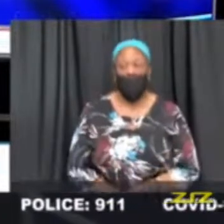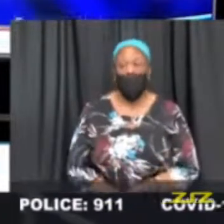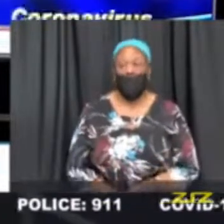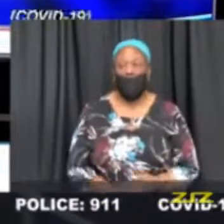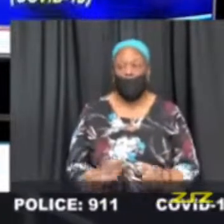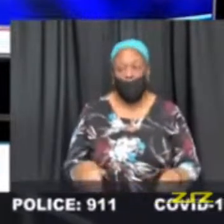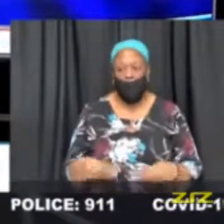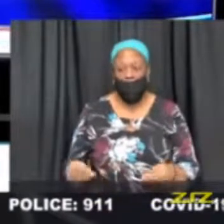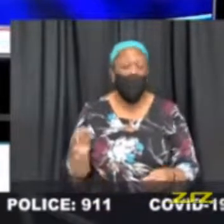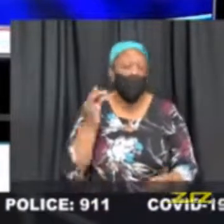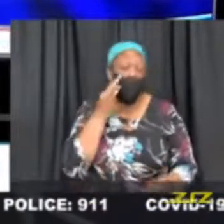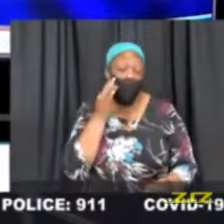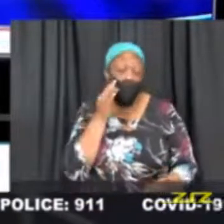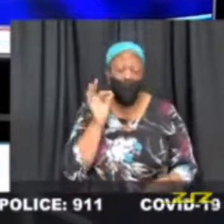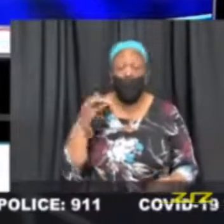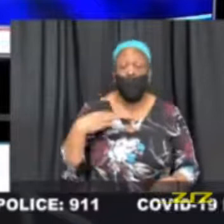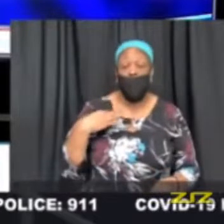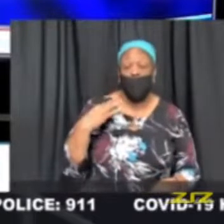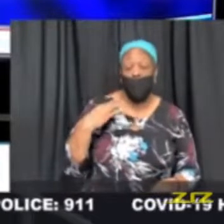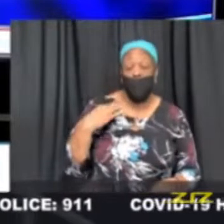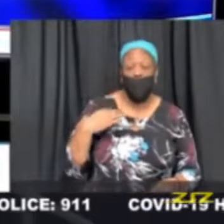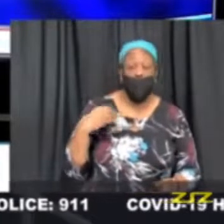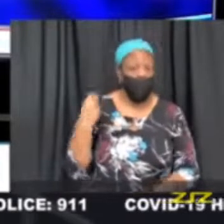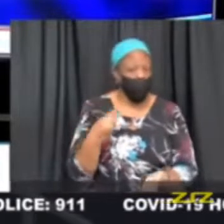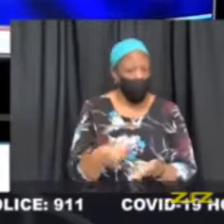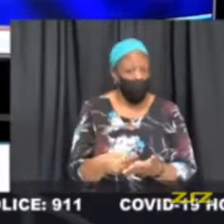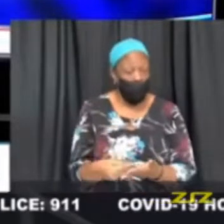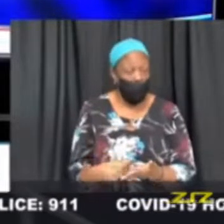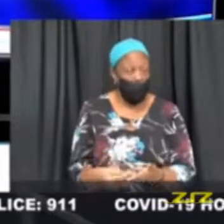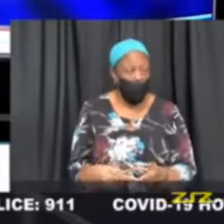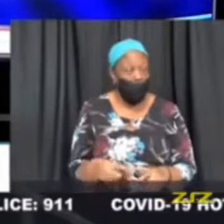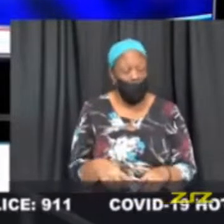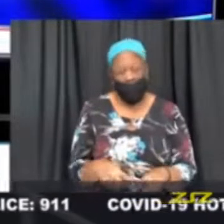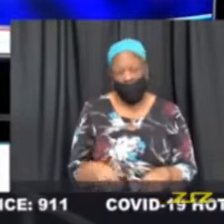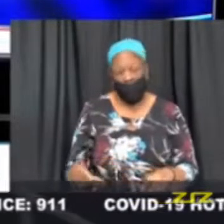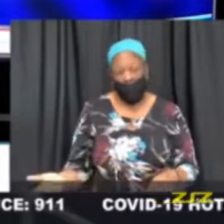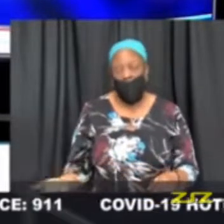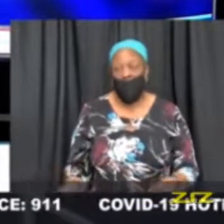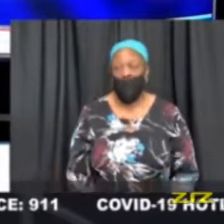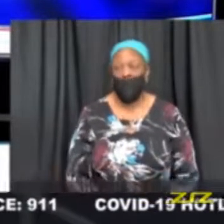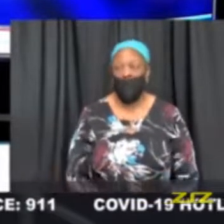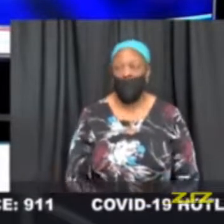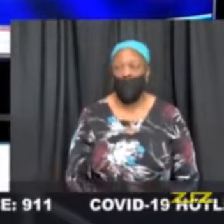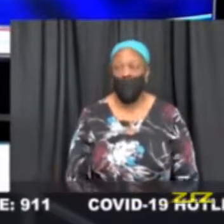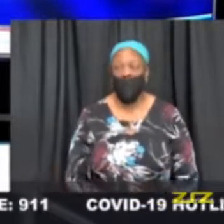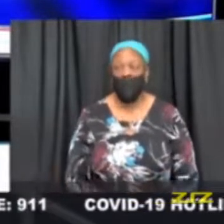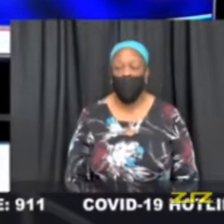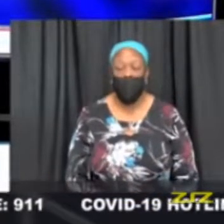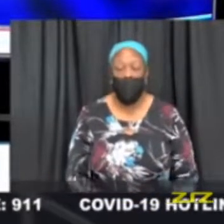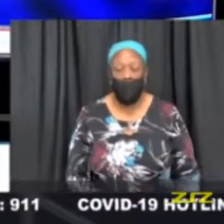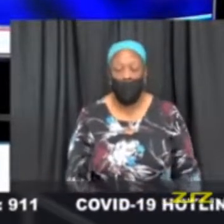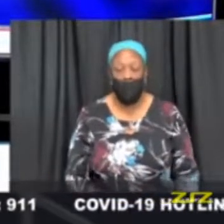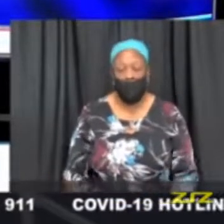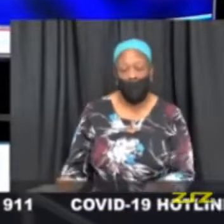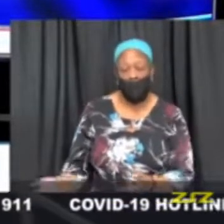communicate with the general public for those who may have some relief items to send to St. Vincent and the